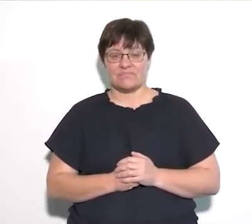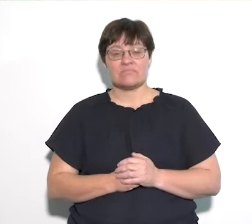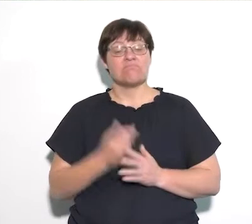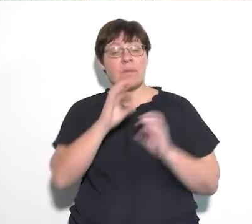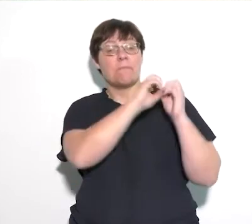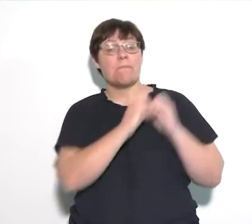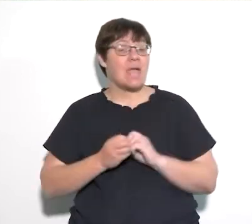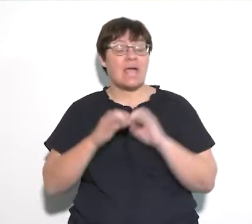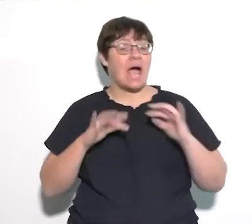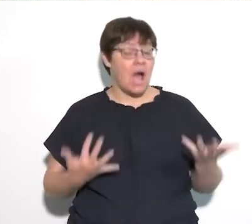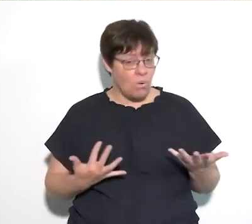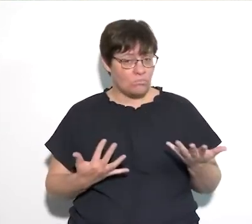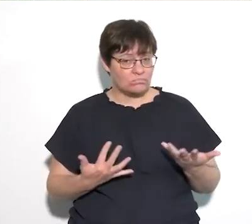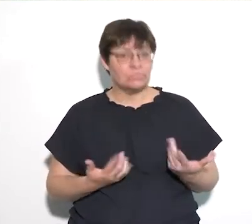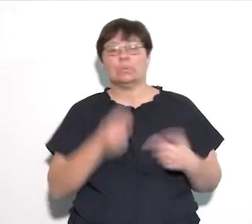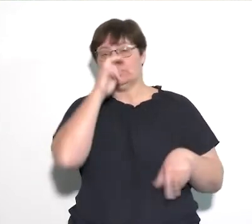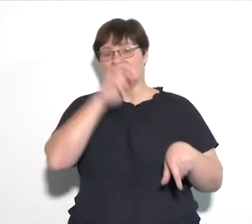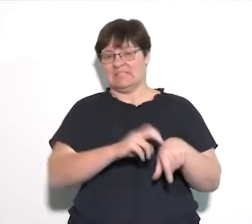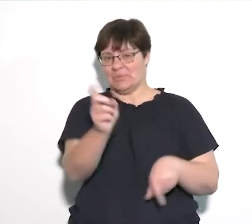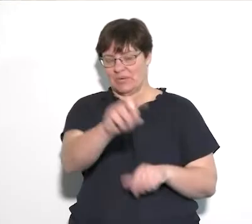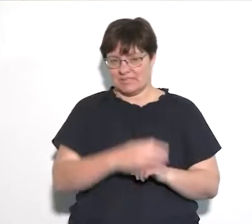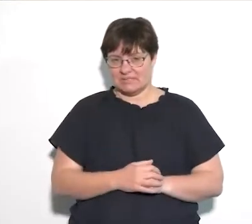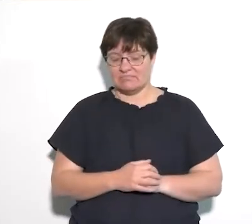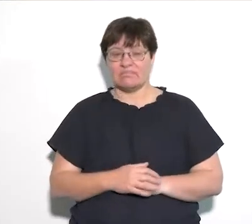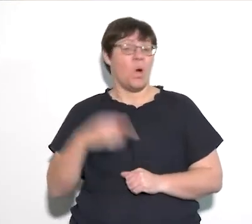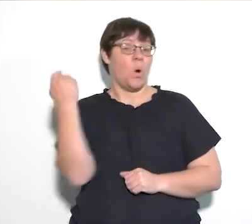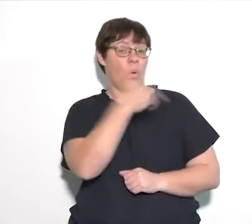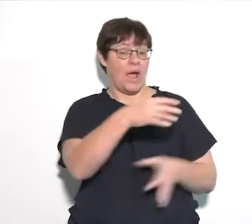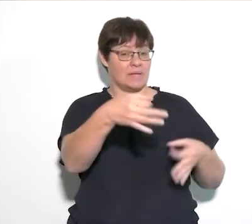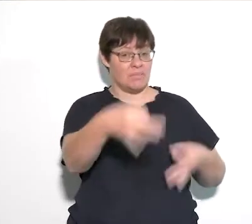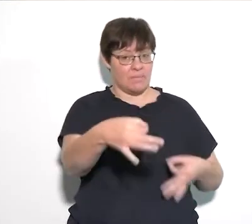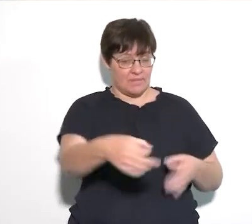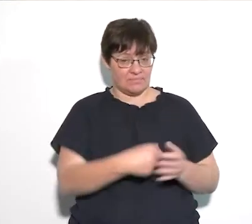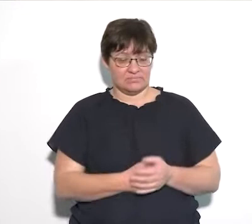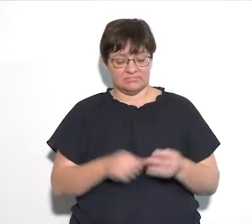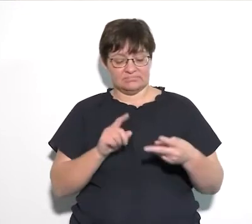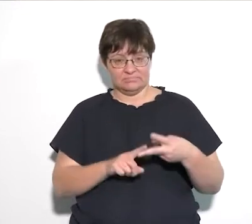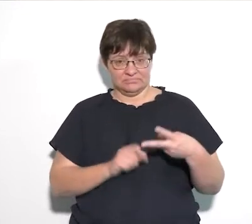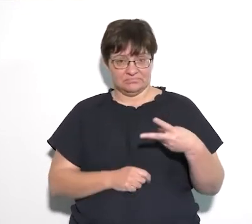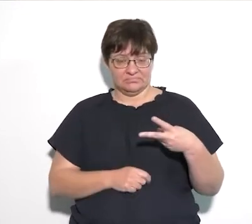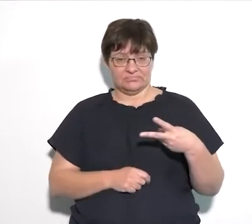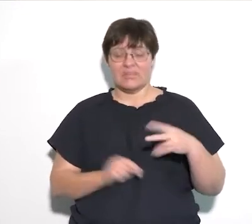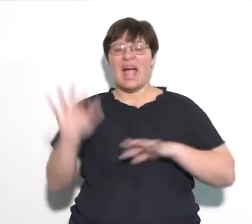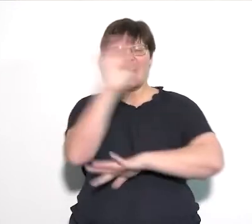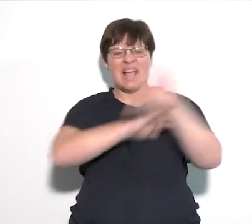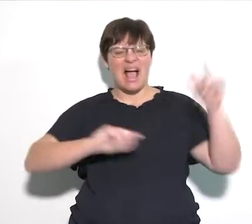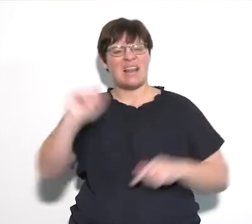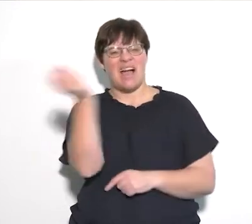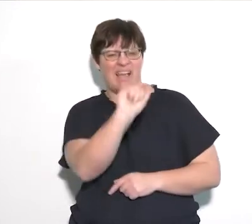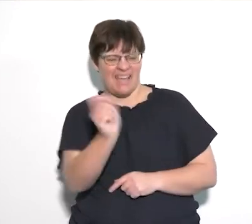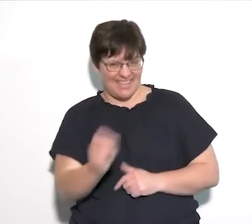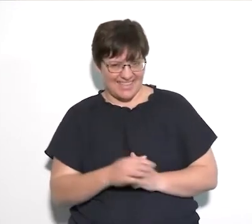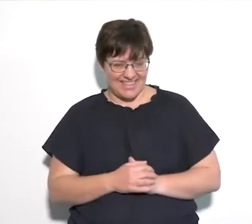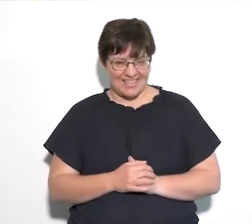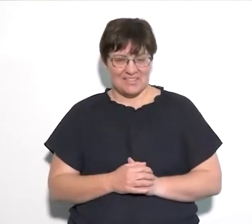To make these are the things you are going to need. Some white paper, some colored crayons or